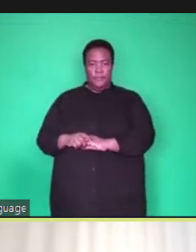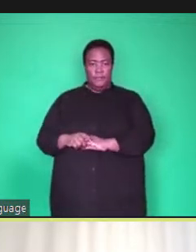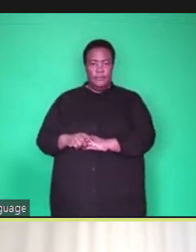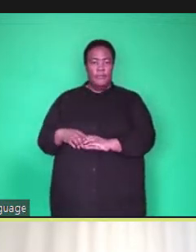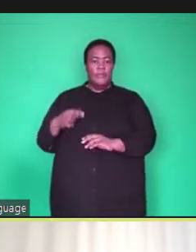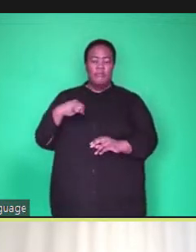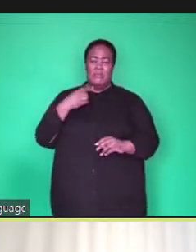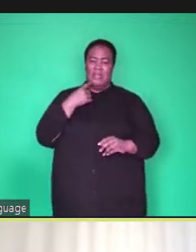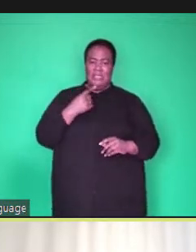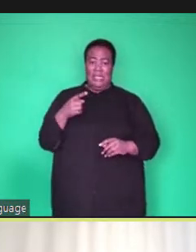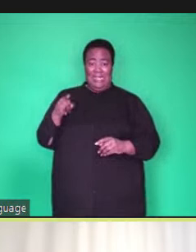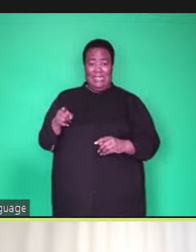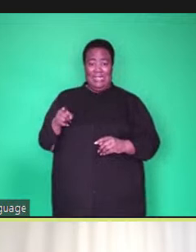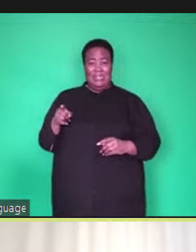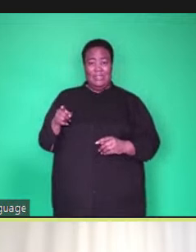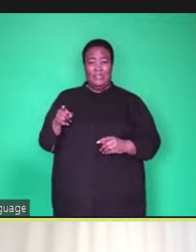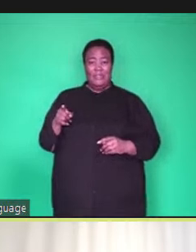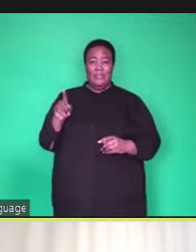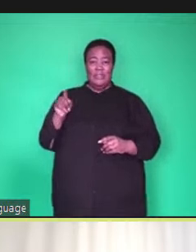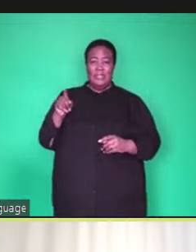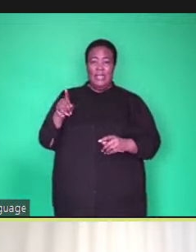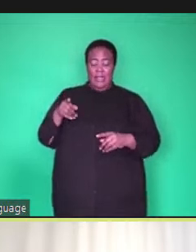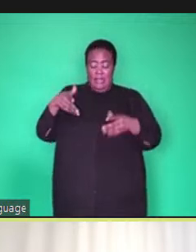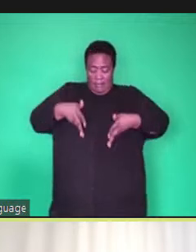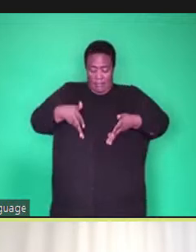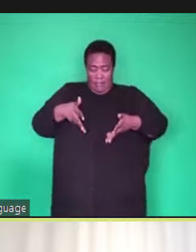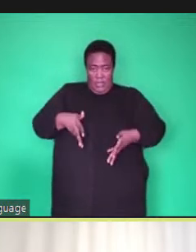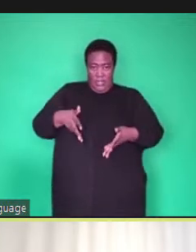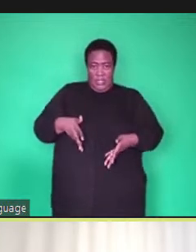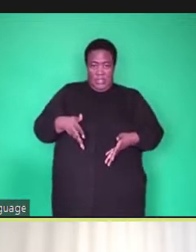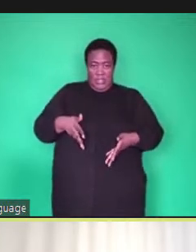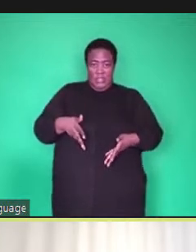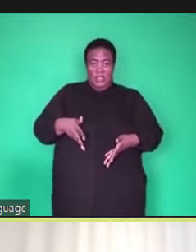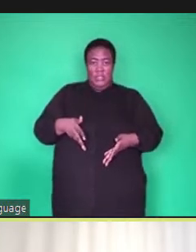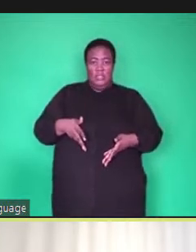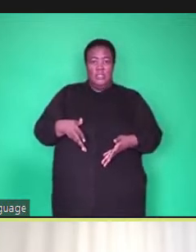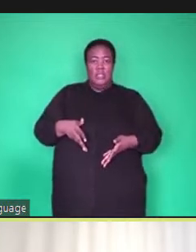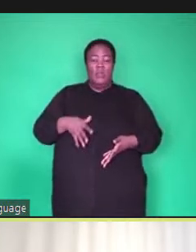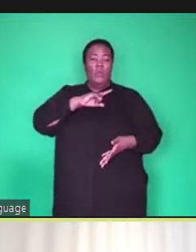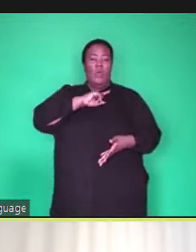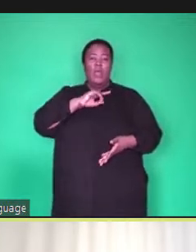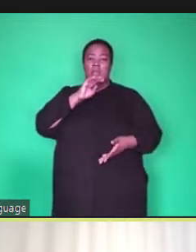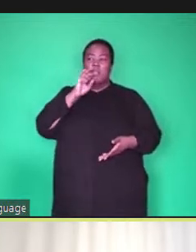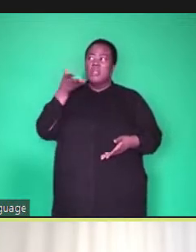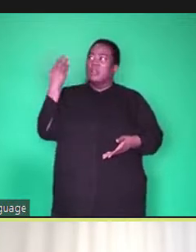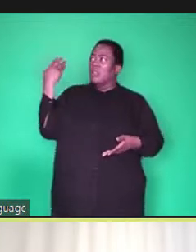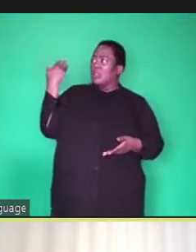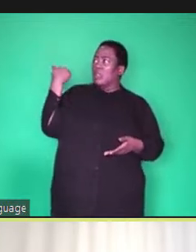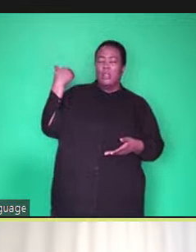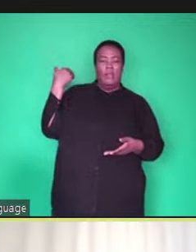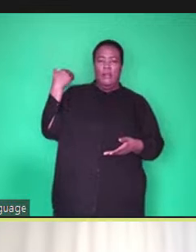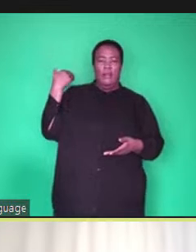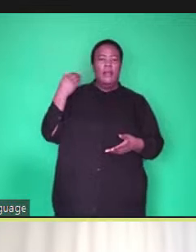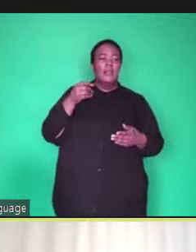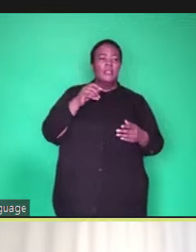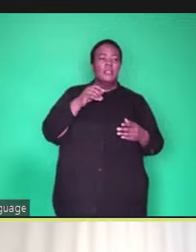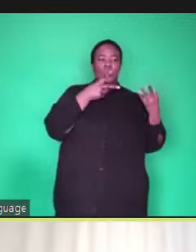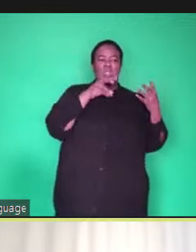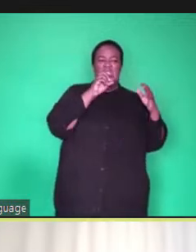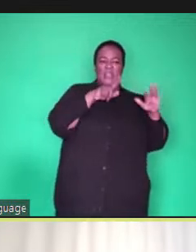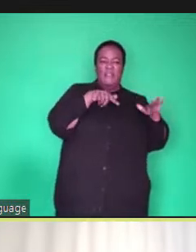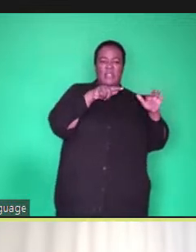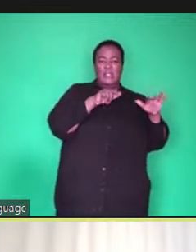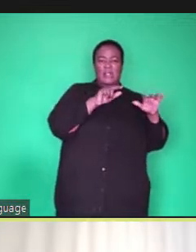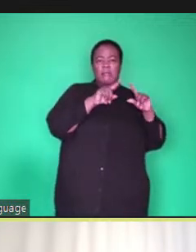this in the present tense with a sense of sadness because NIDS has not run since 2017.